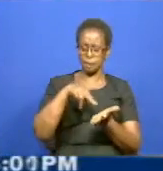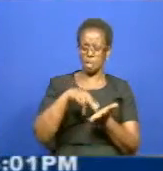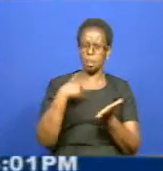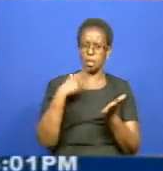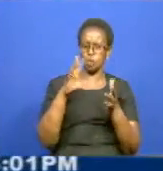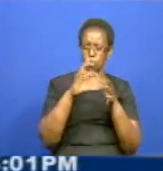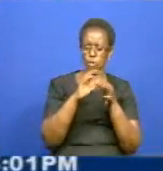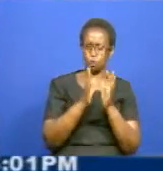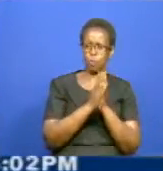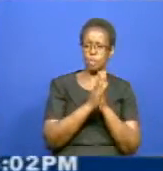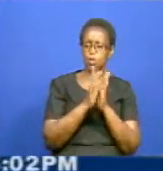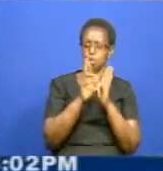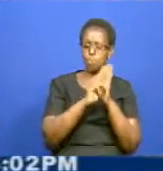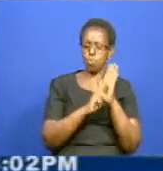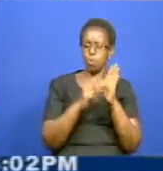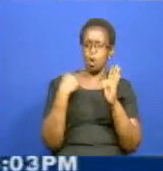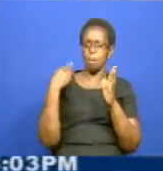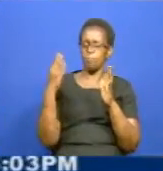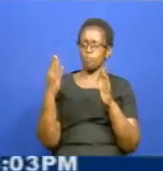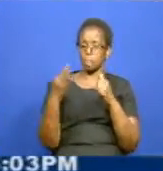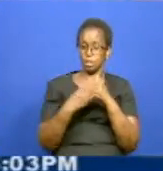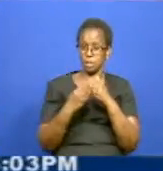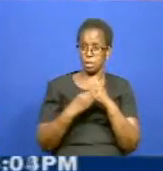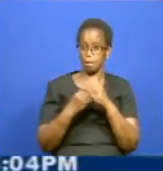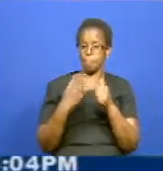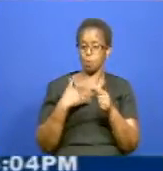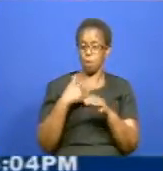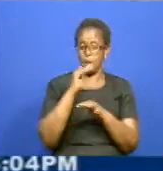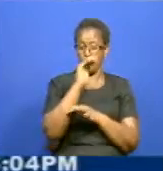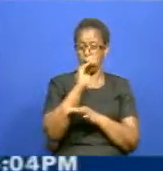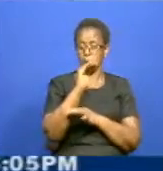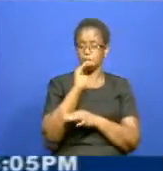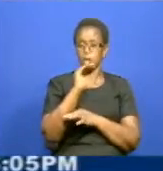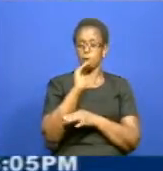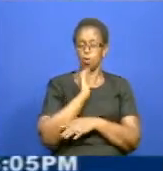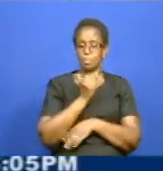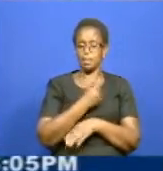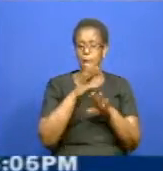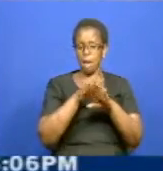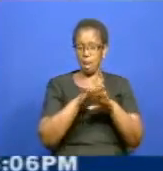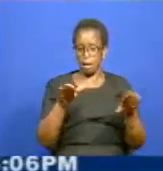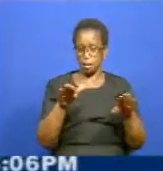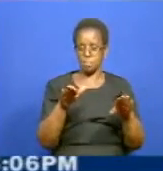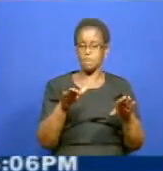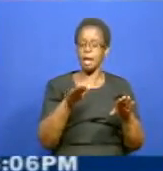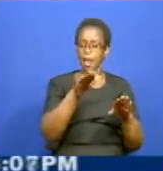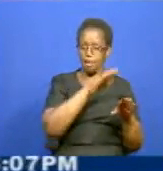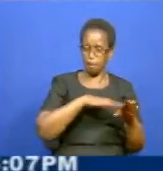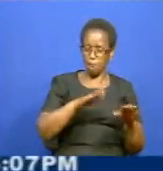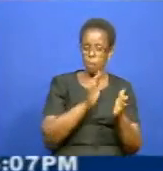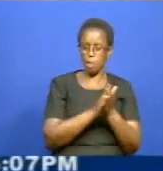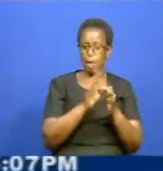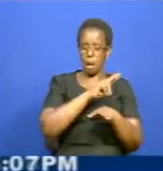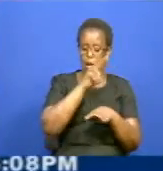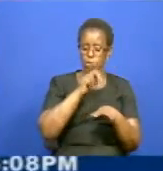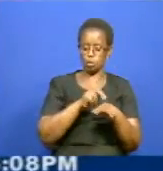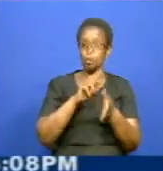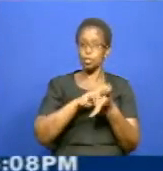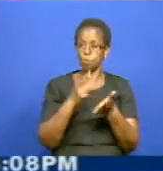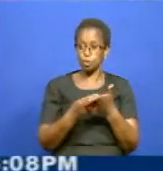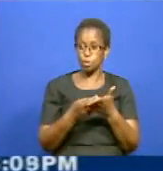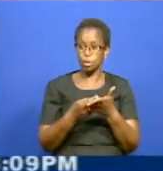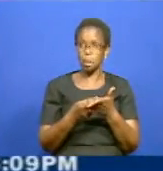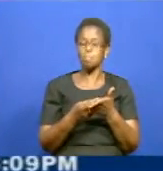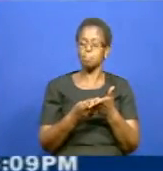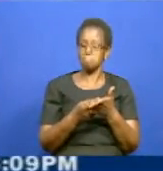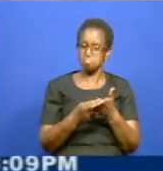48.1 to seek a statement from the Standing Committee on Lands, Environment and Natural Resources regarding the